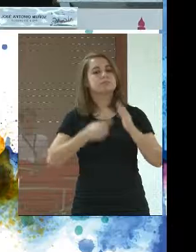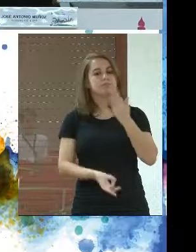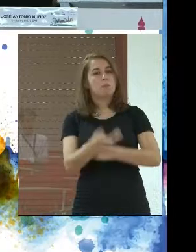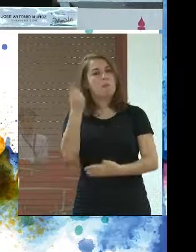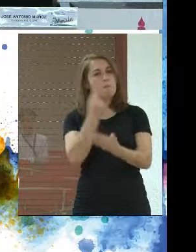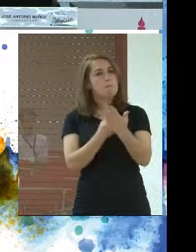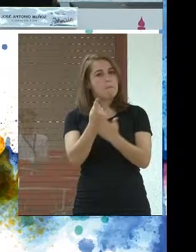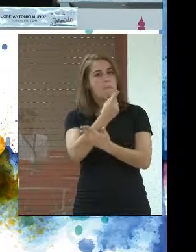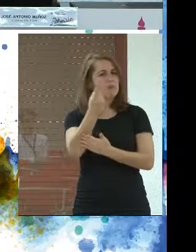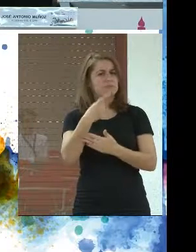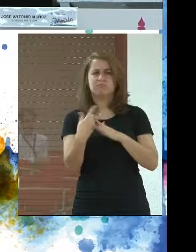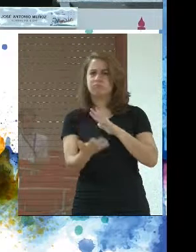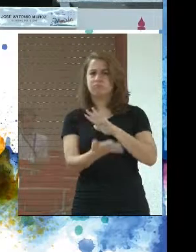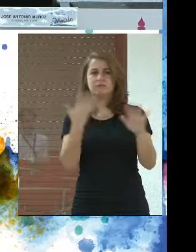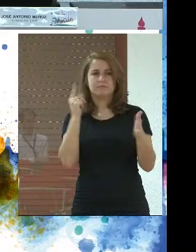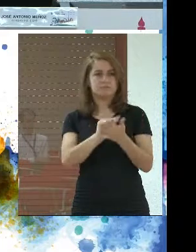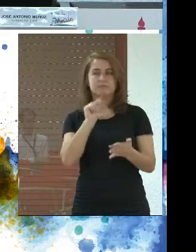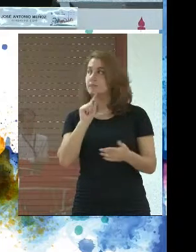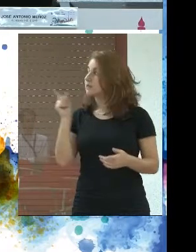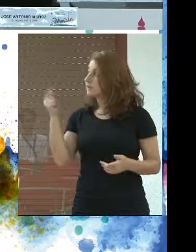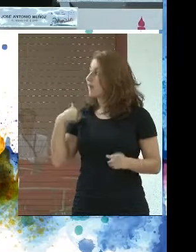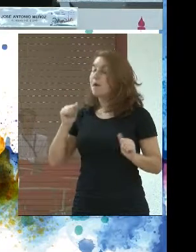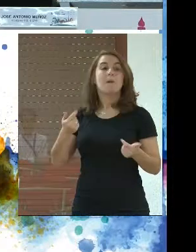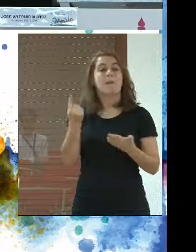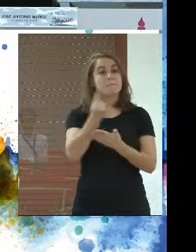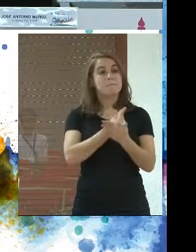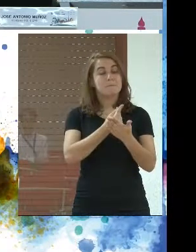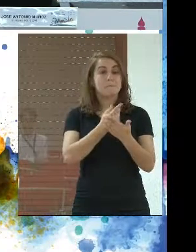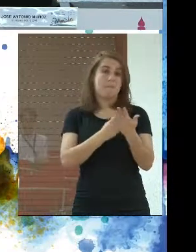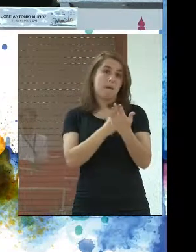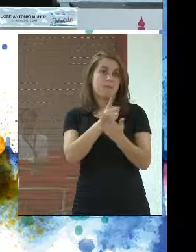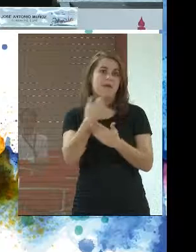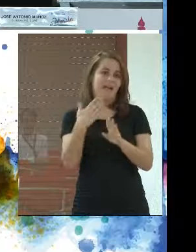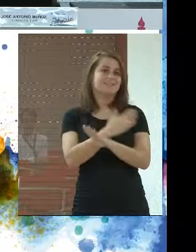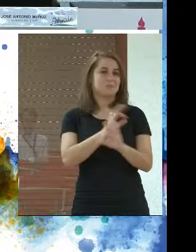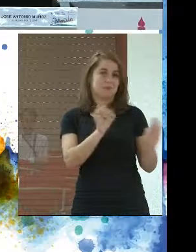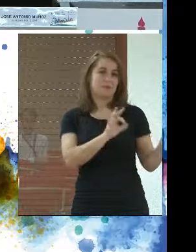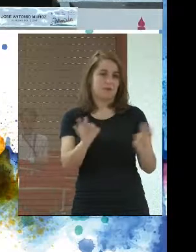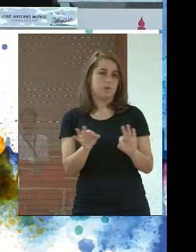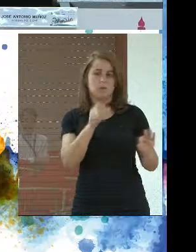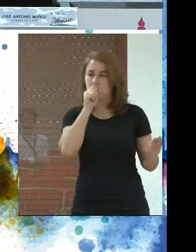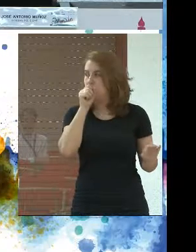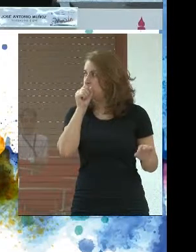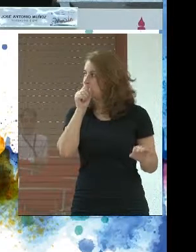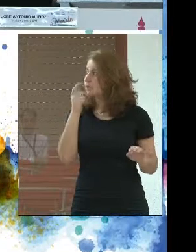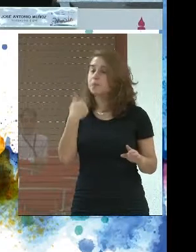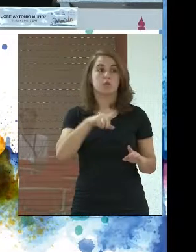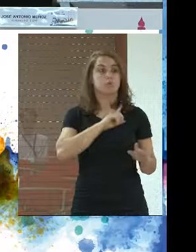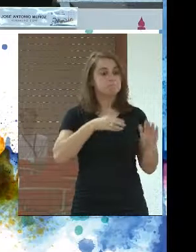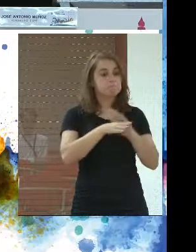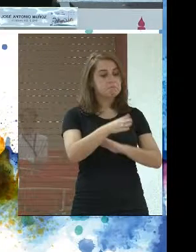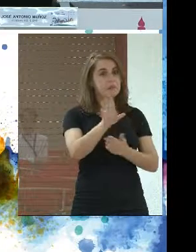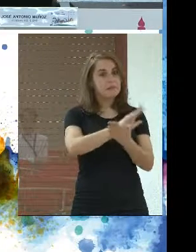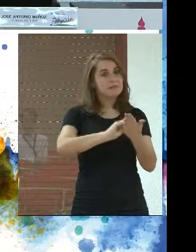heavy to upload. But with the information in it, we can build a map in a very fast